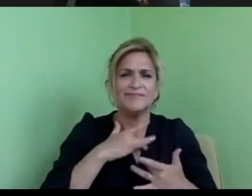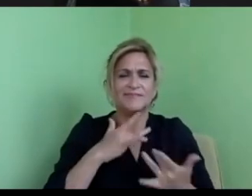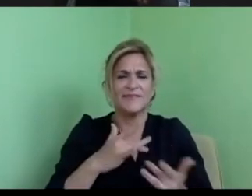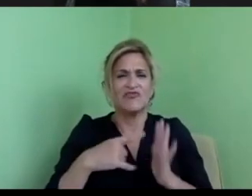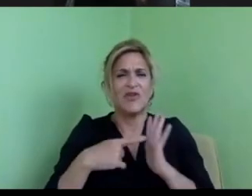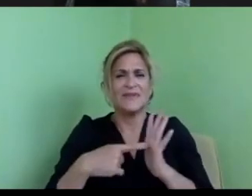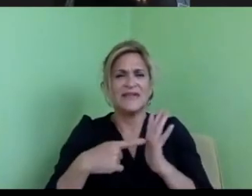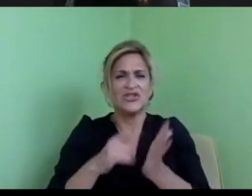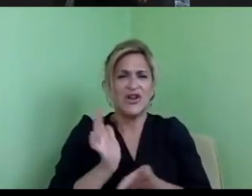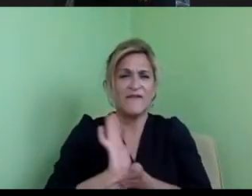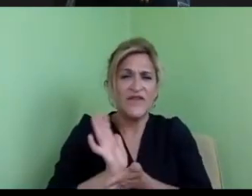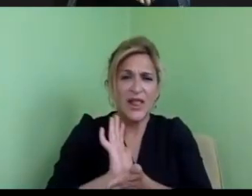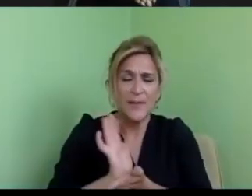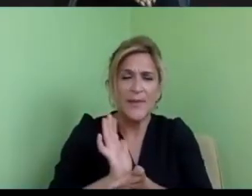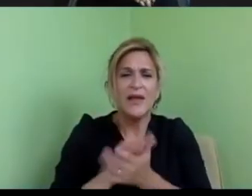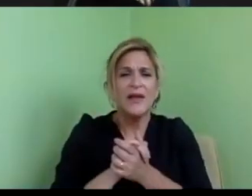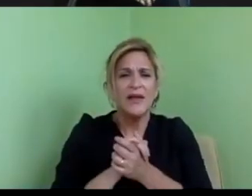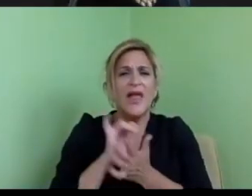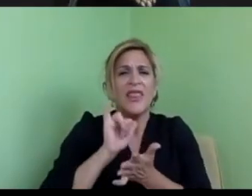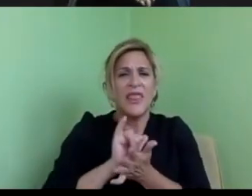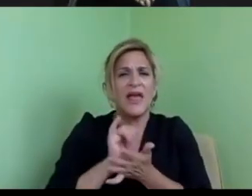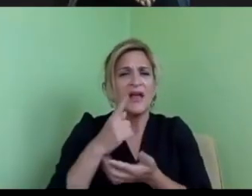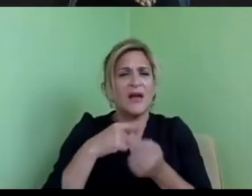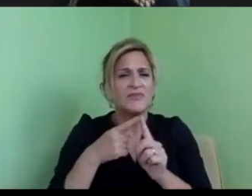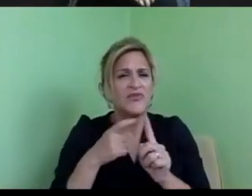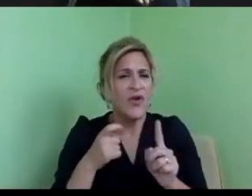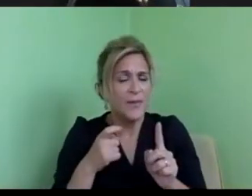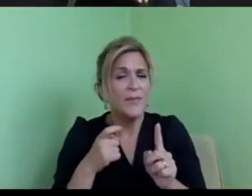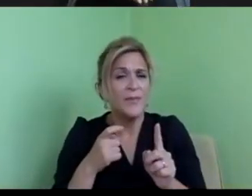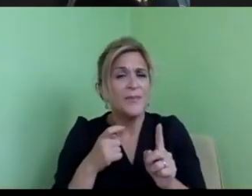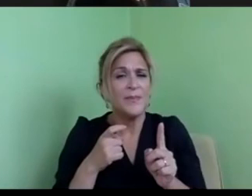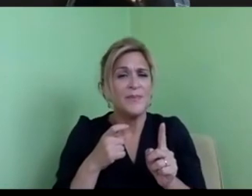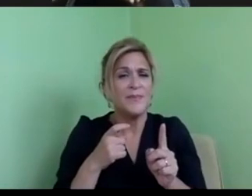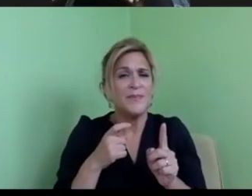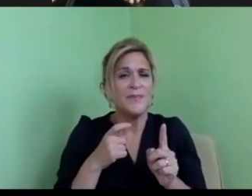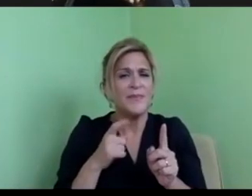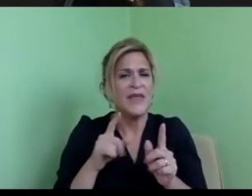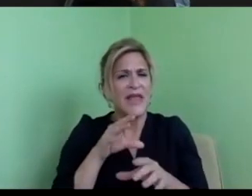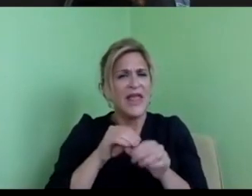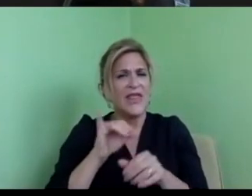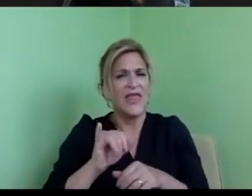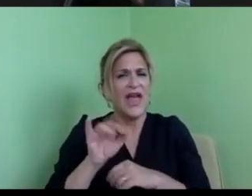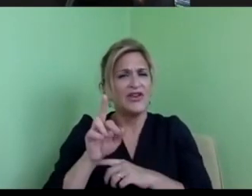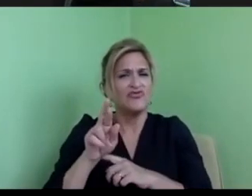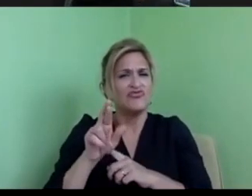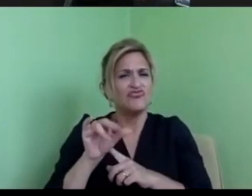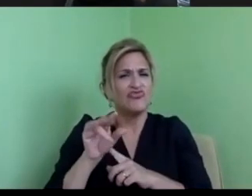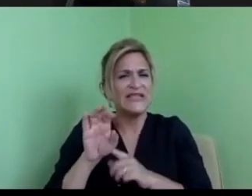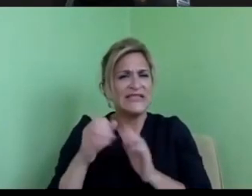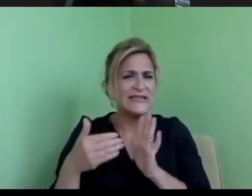on film is is rooted in in that in that racist kind of framework